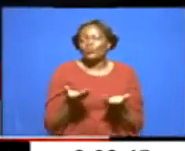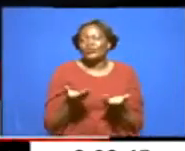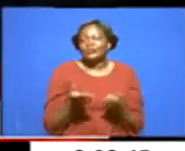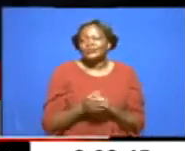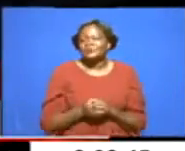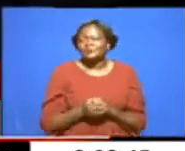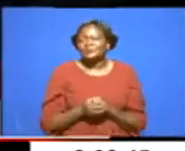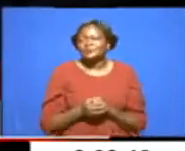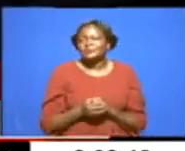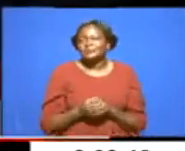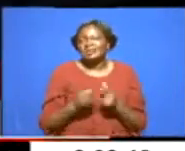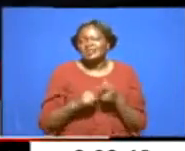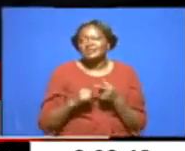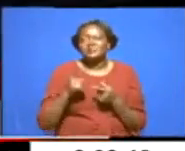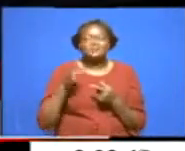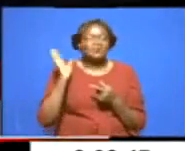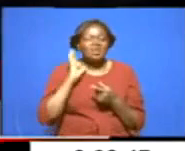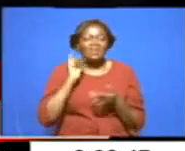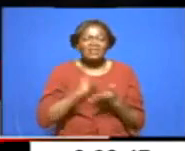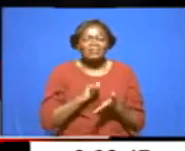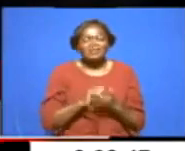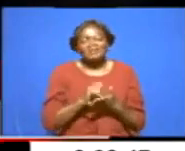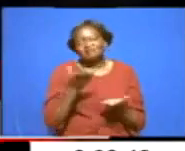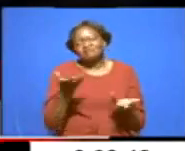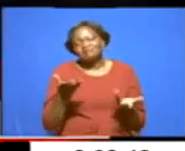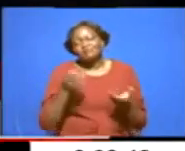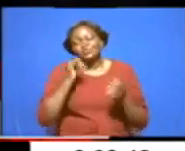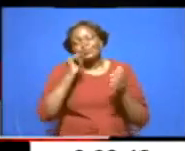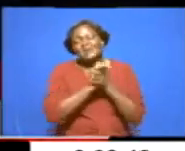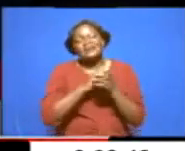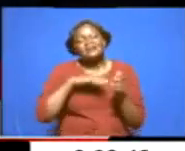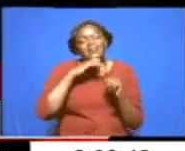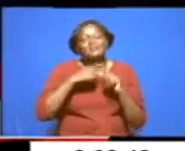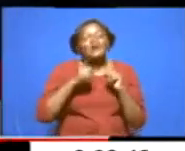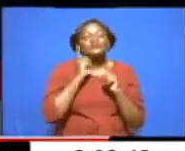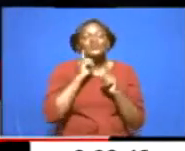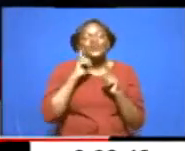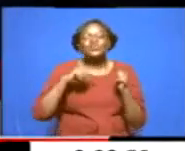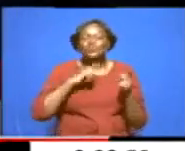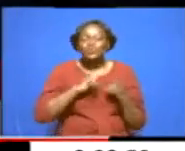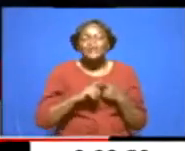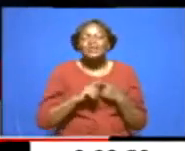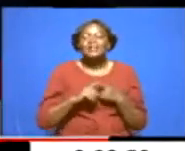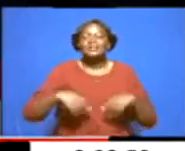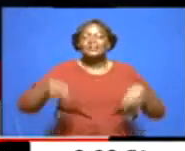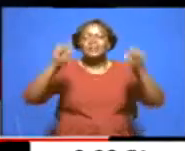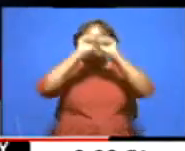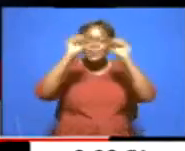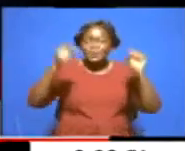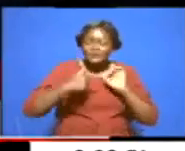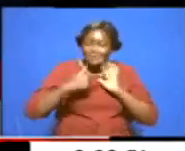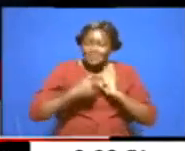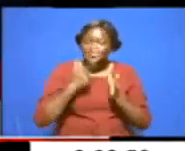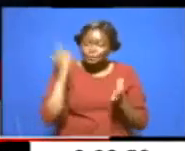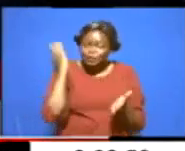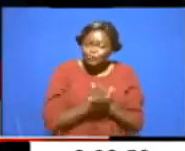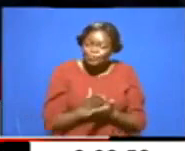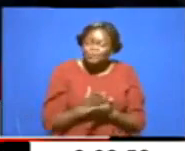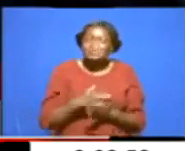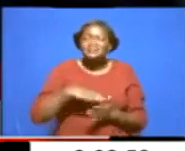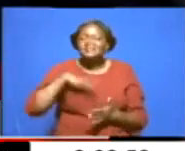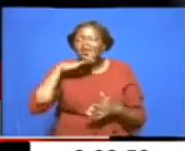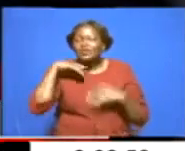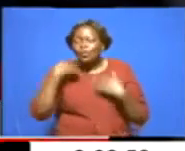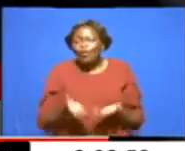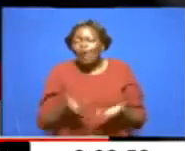Party. It has been said it's a dead shell party. Is it? Tomorrow is when the president reveals whether it is dead or alive.